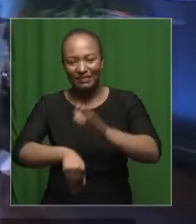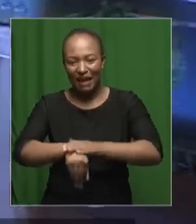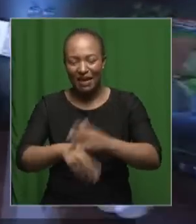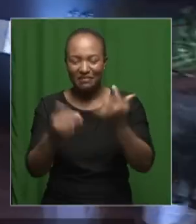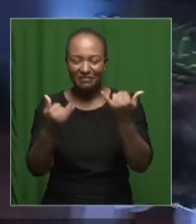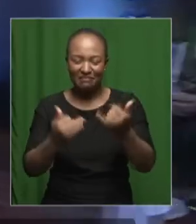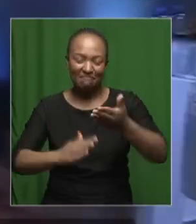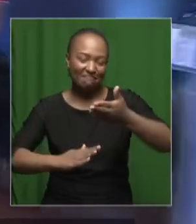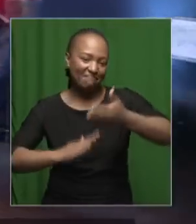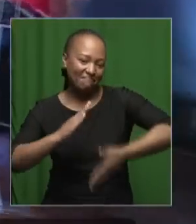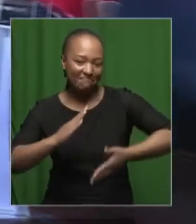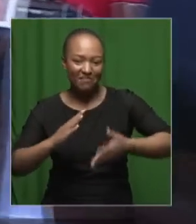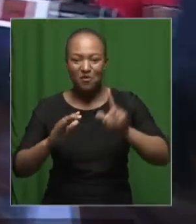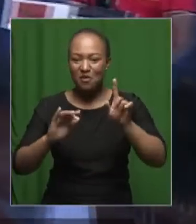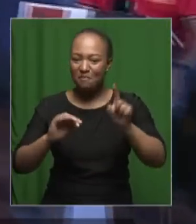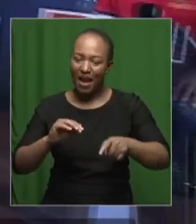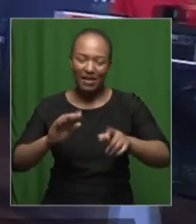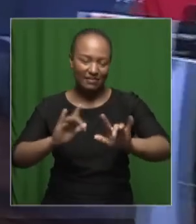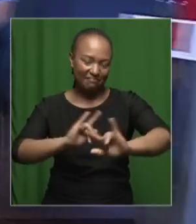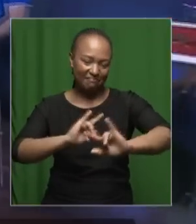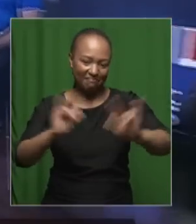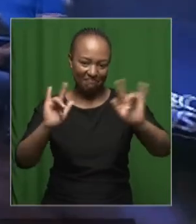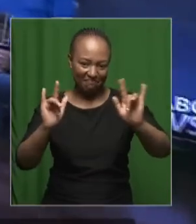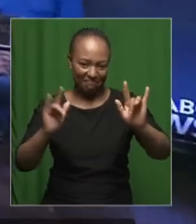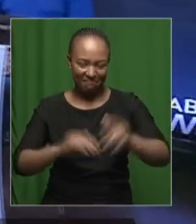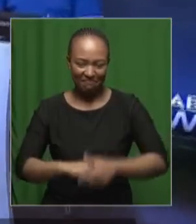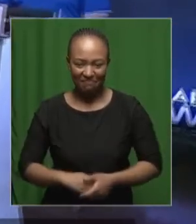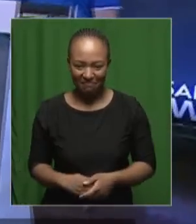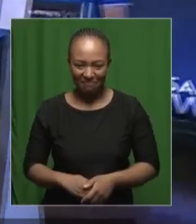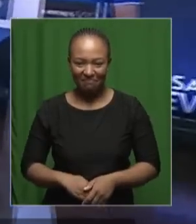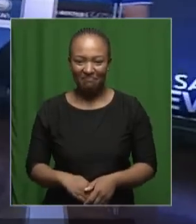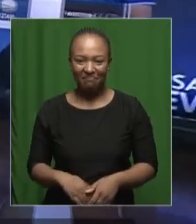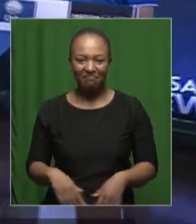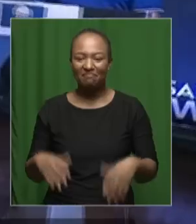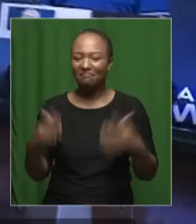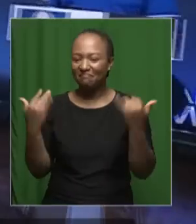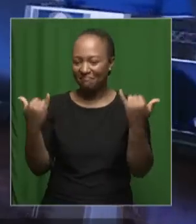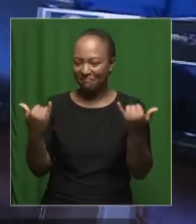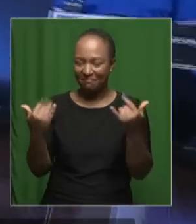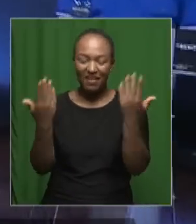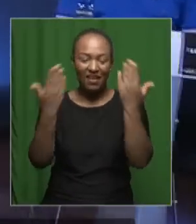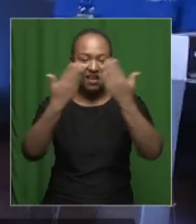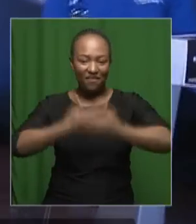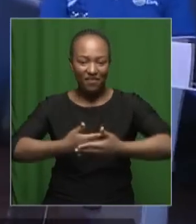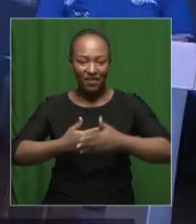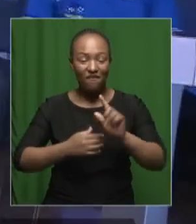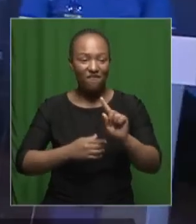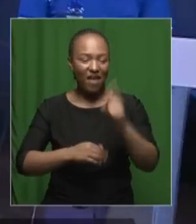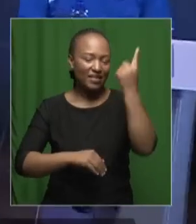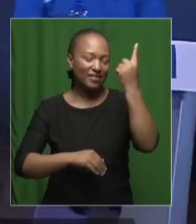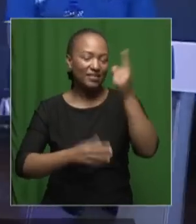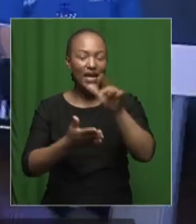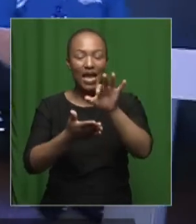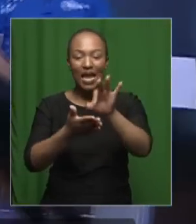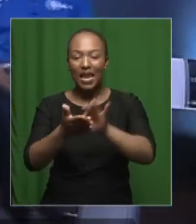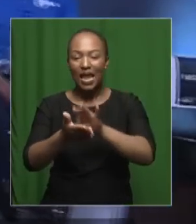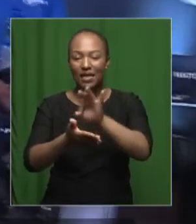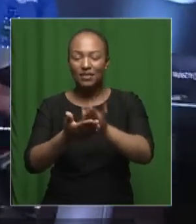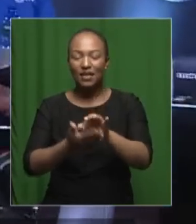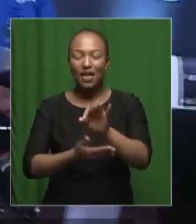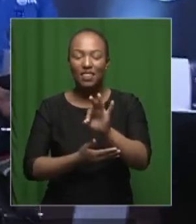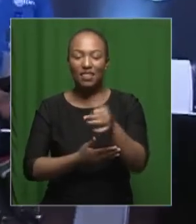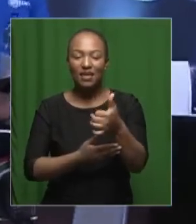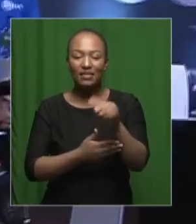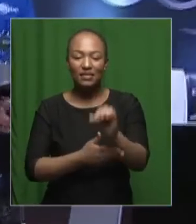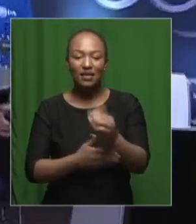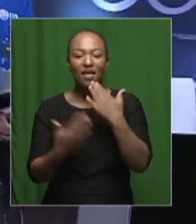evening. We gotta go. That's it. So that is this evening's edition, the very first of Elections 360. Thanks so